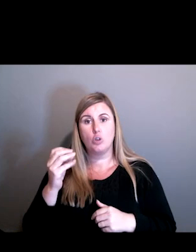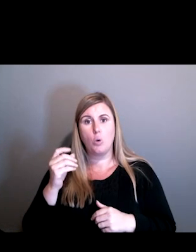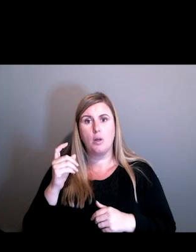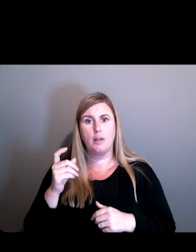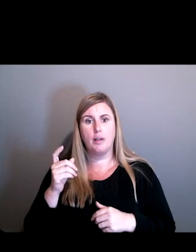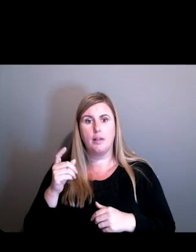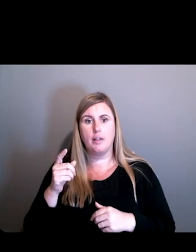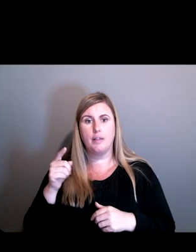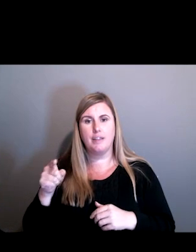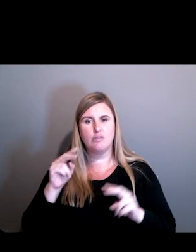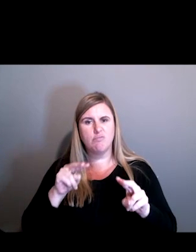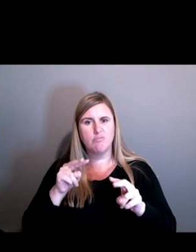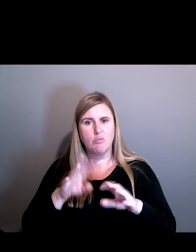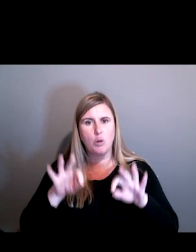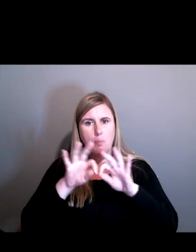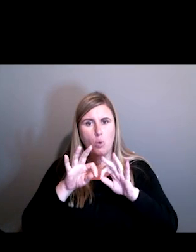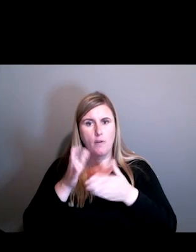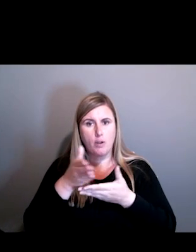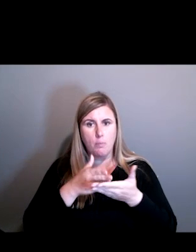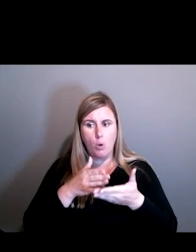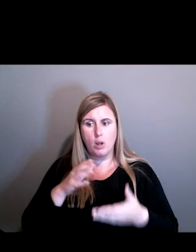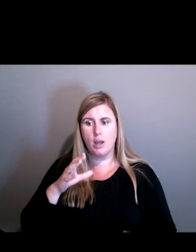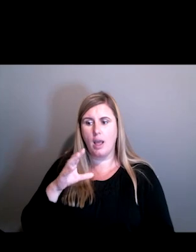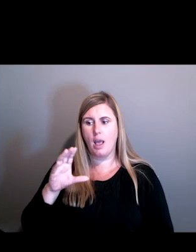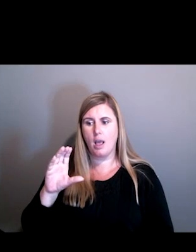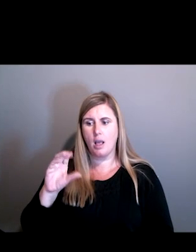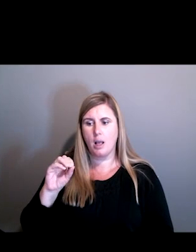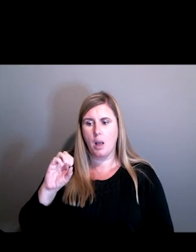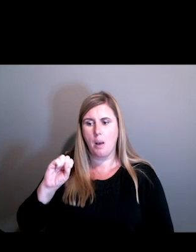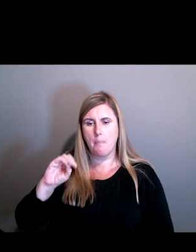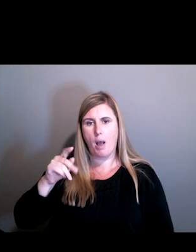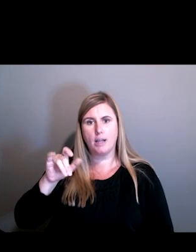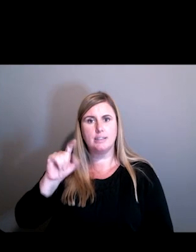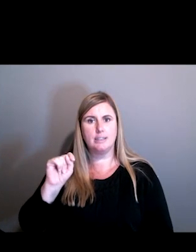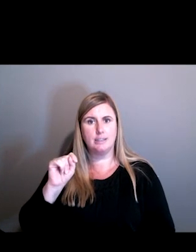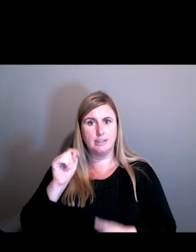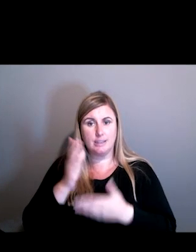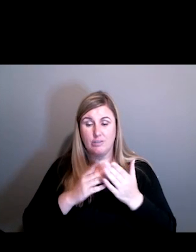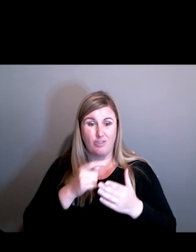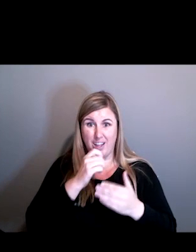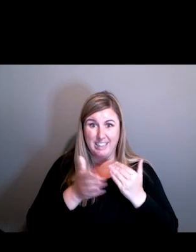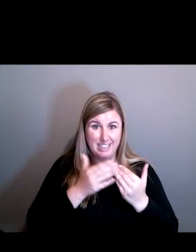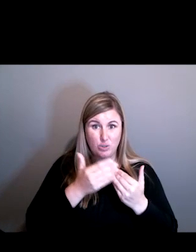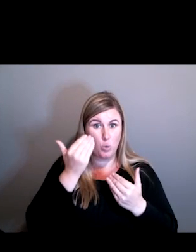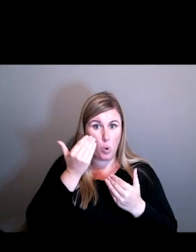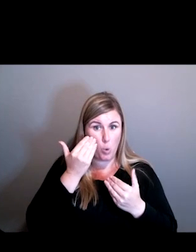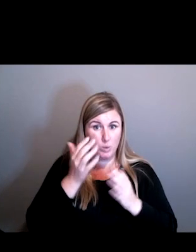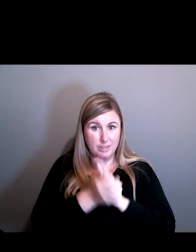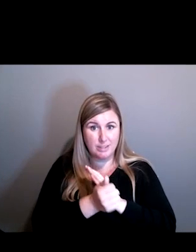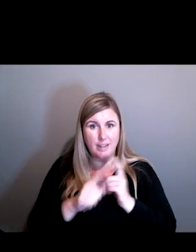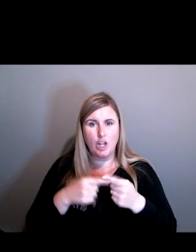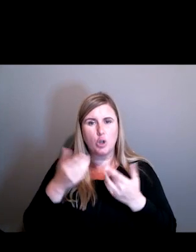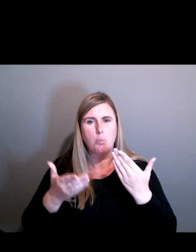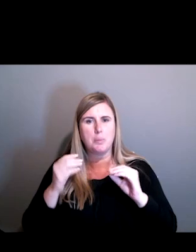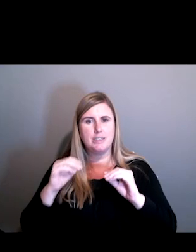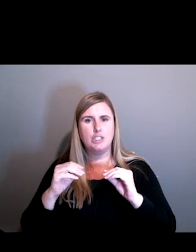hard. So this looks at the importance of composite skills. If the prompts are not easy or